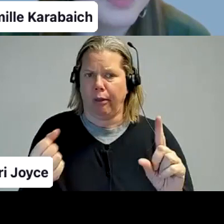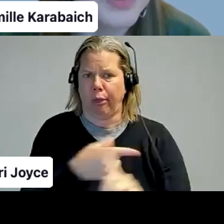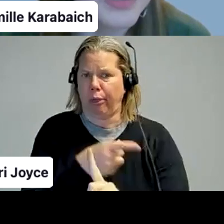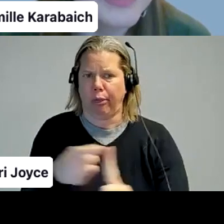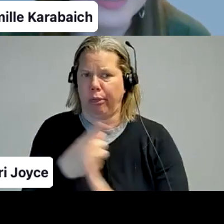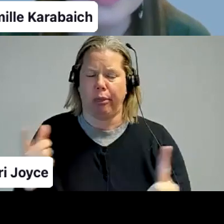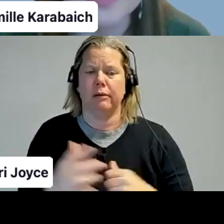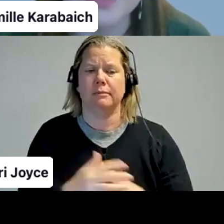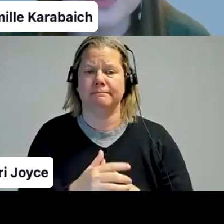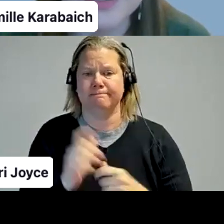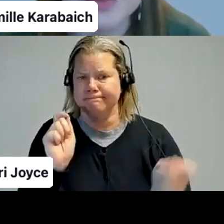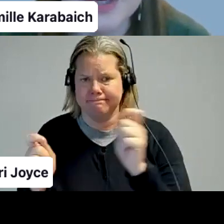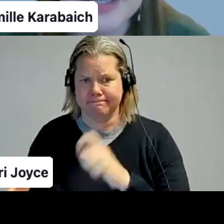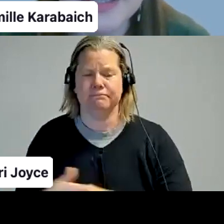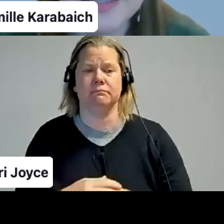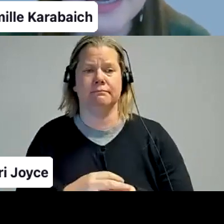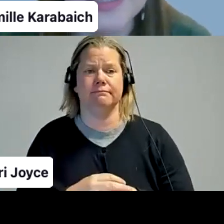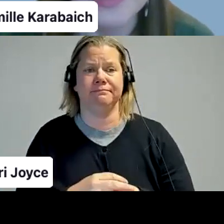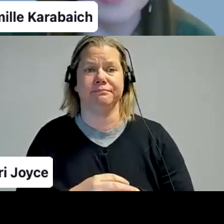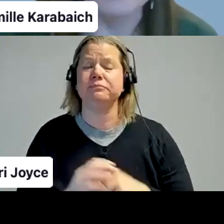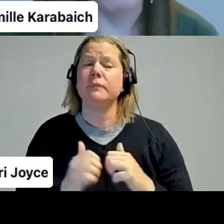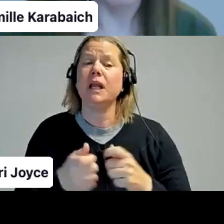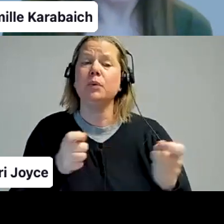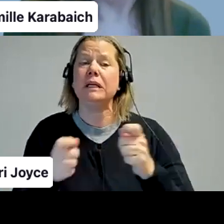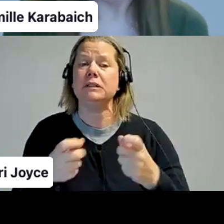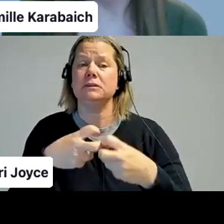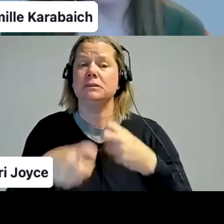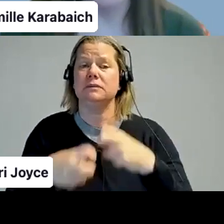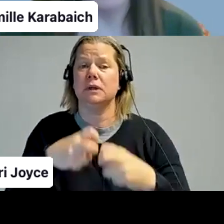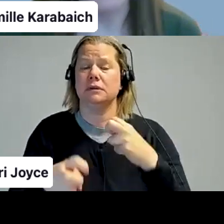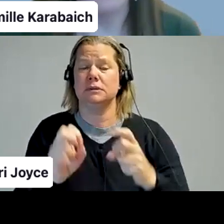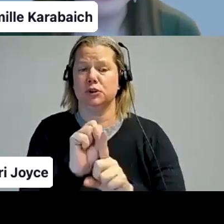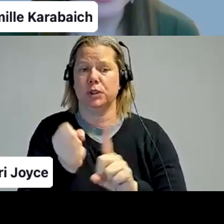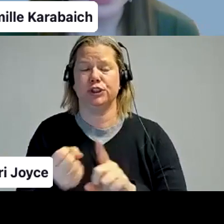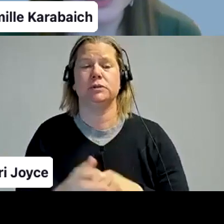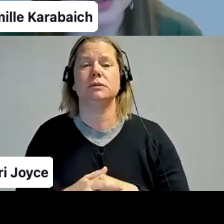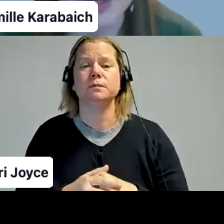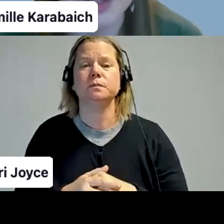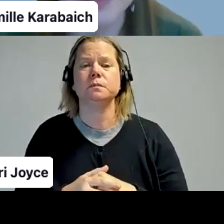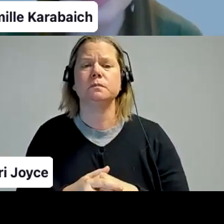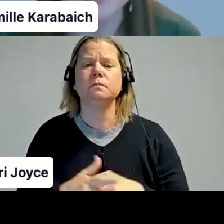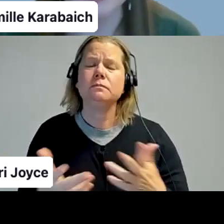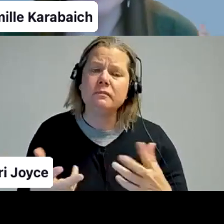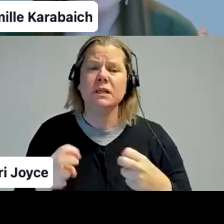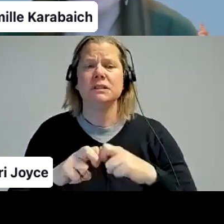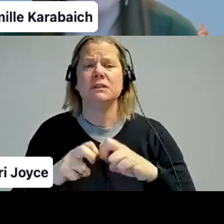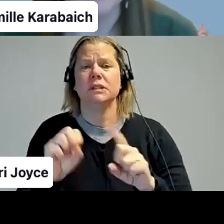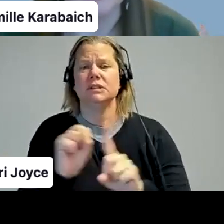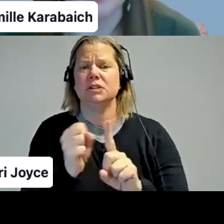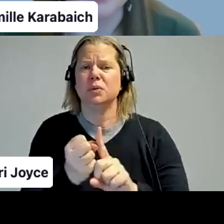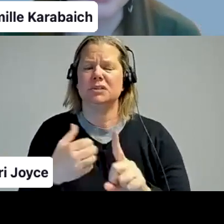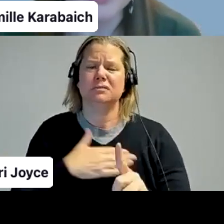All right, we'll get into handling difficult situations. So the baseline with difficult situations is to treat